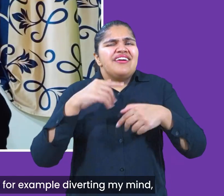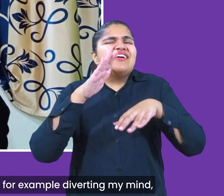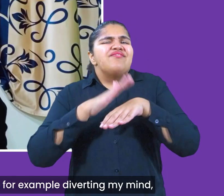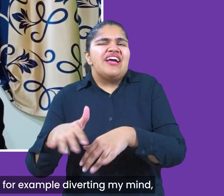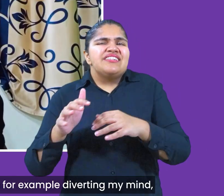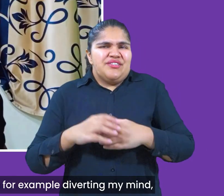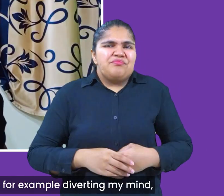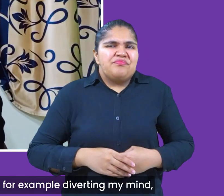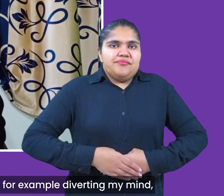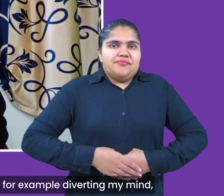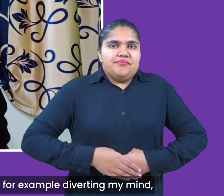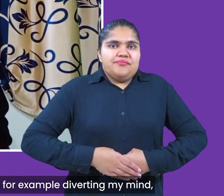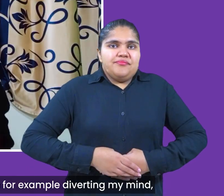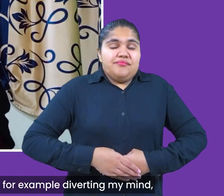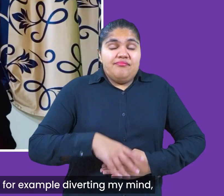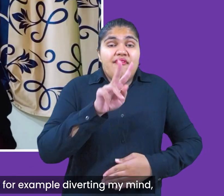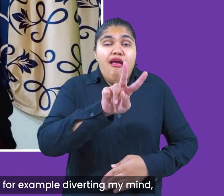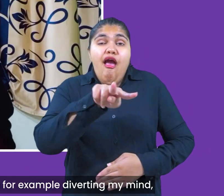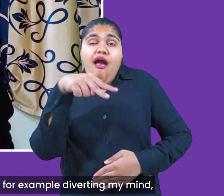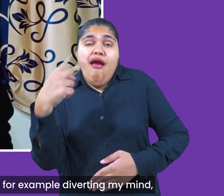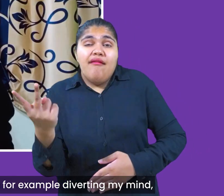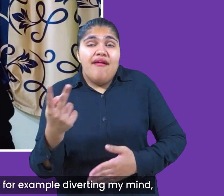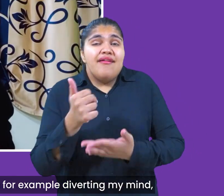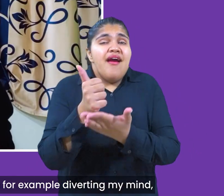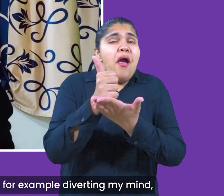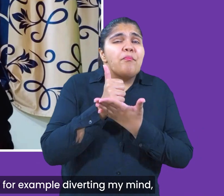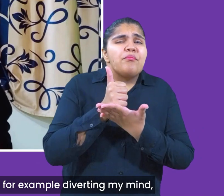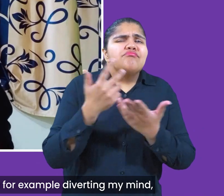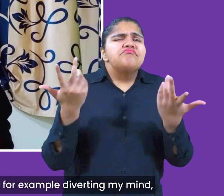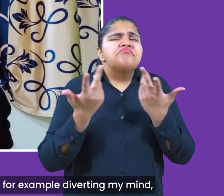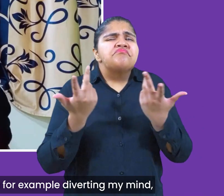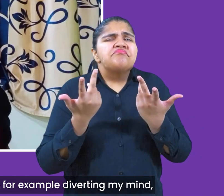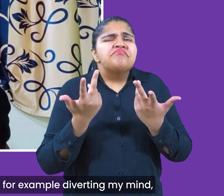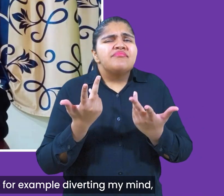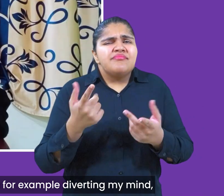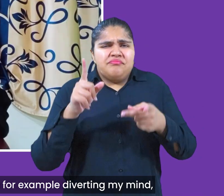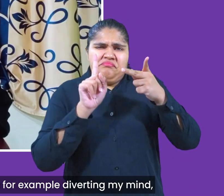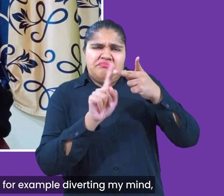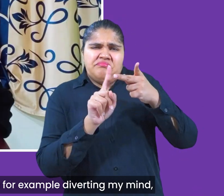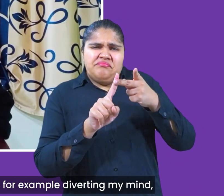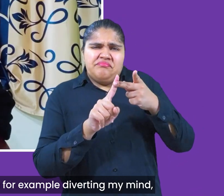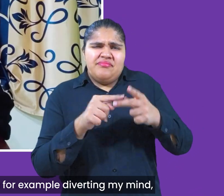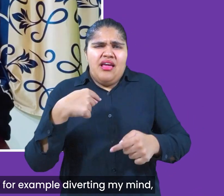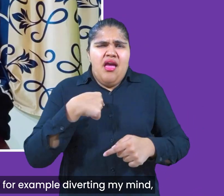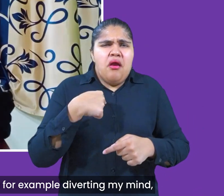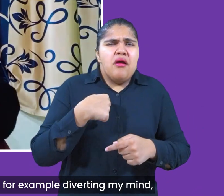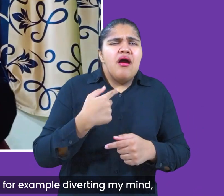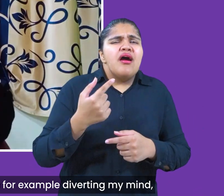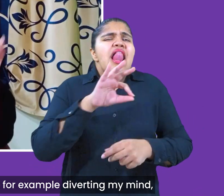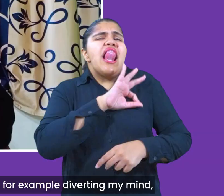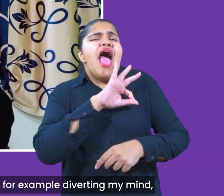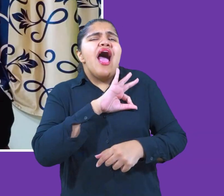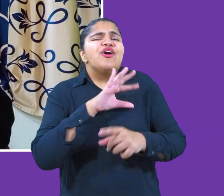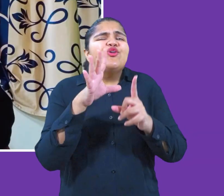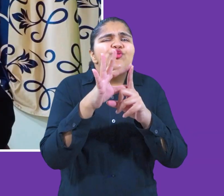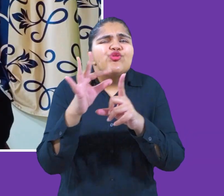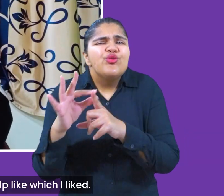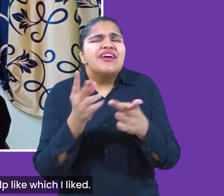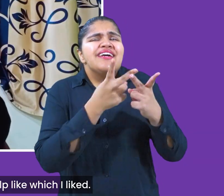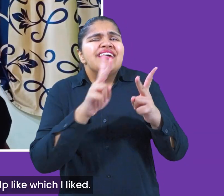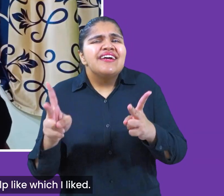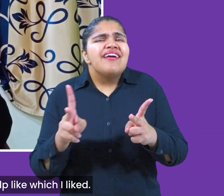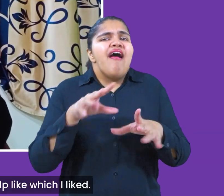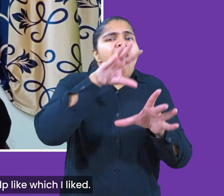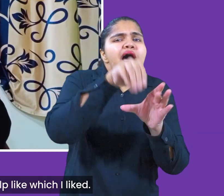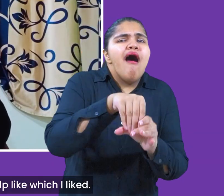And even in these cases, like, some habits, like, for example, diverting my mind